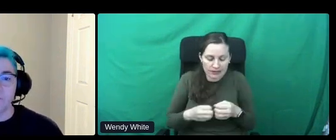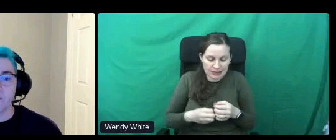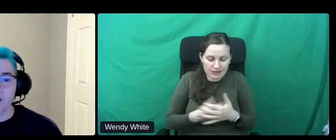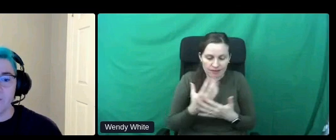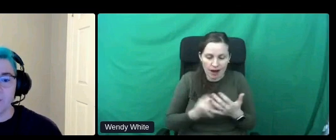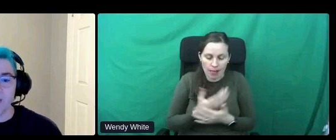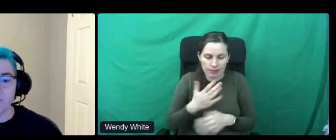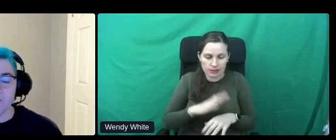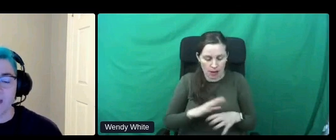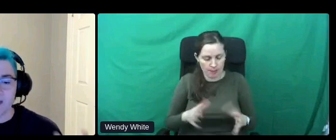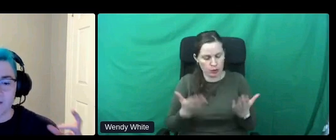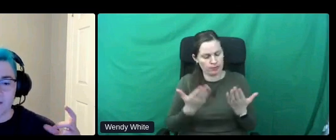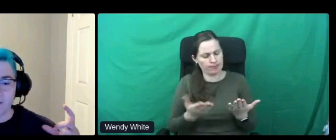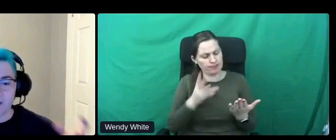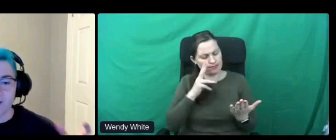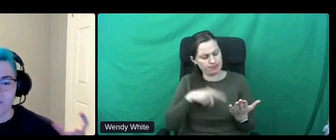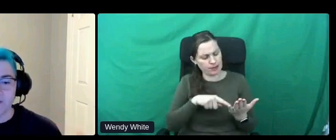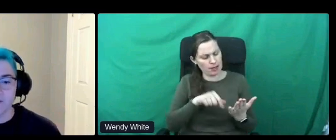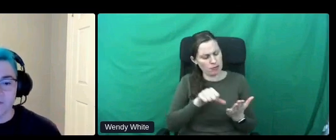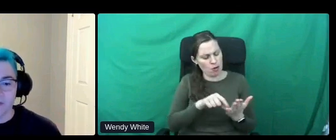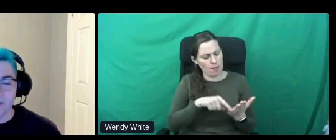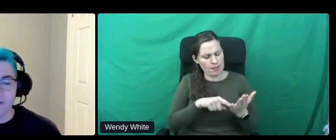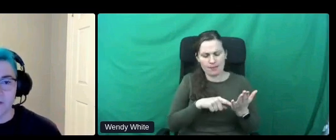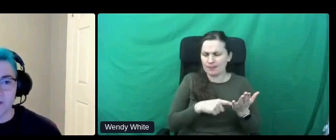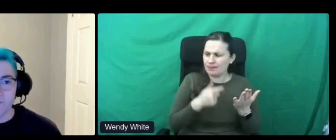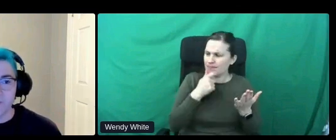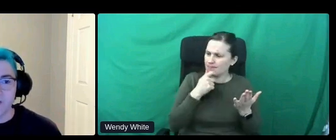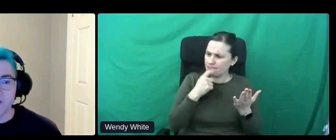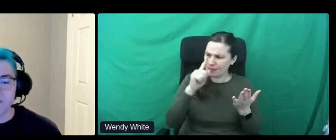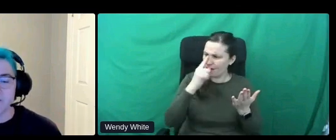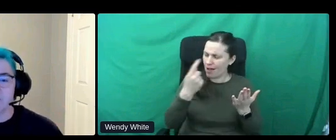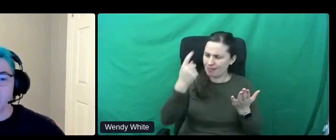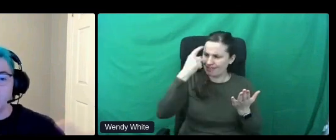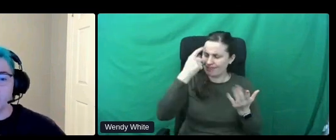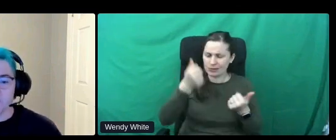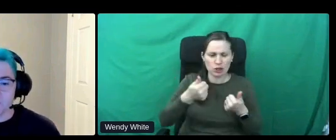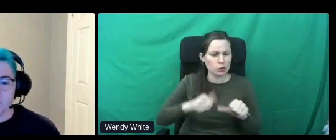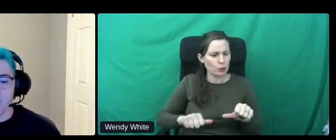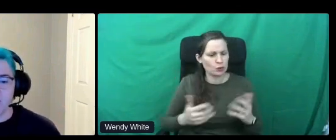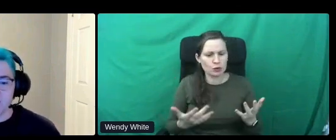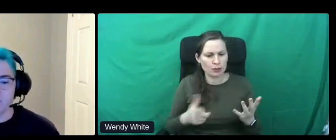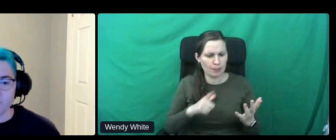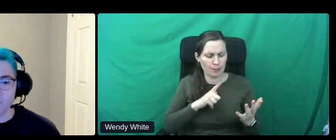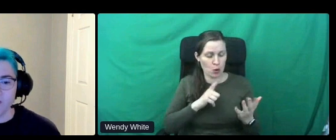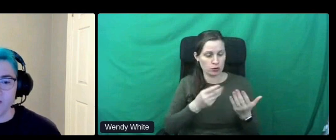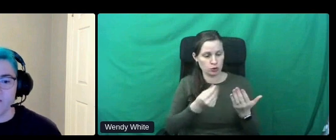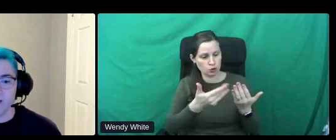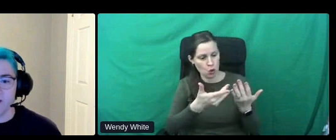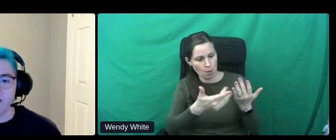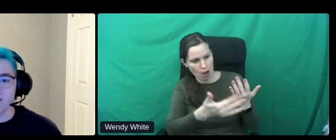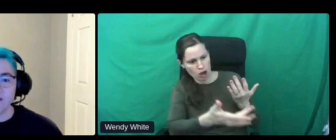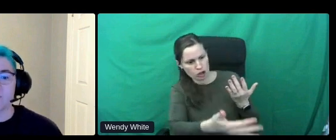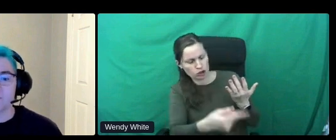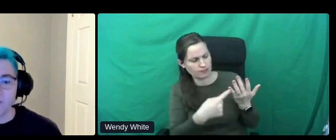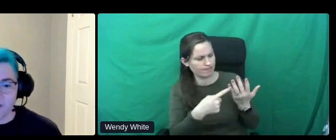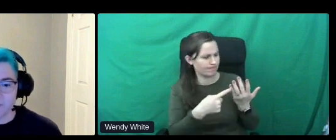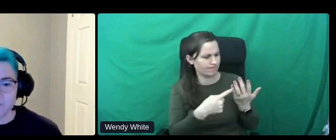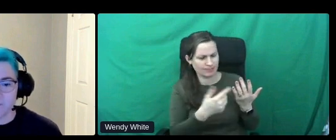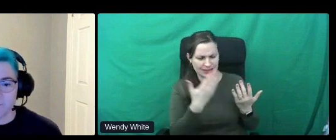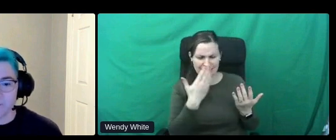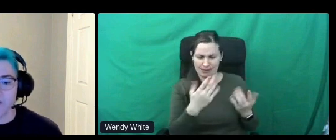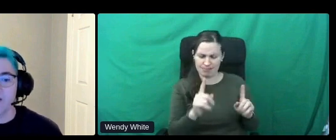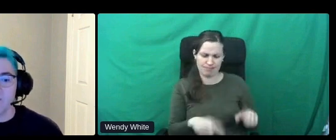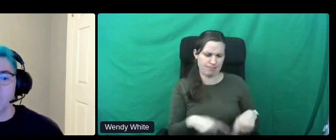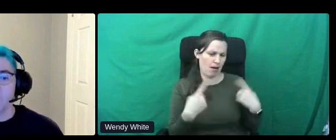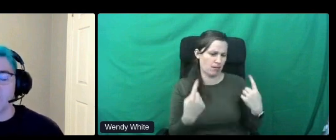look at a problem and you can't think of a solution because there's so much ahead of you that it seems